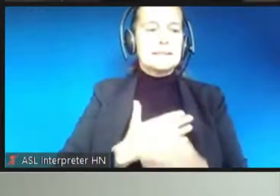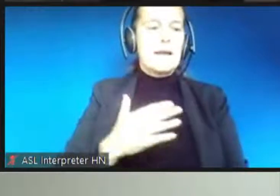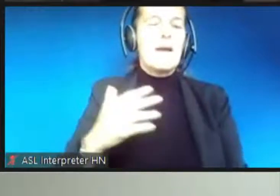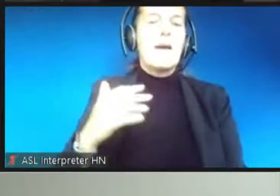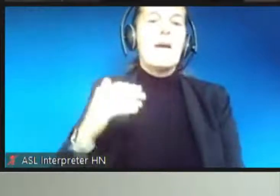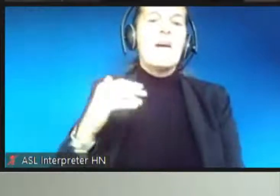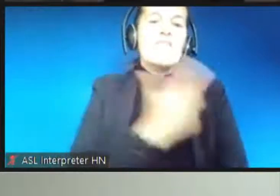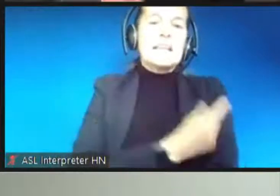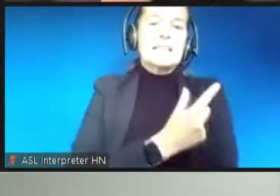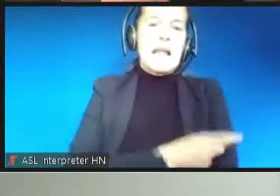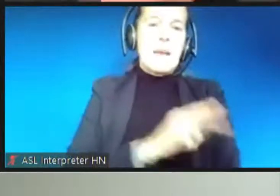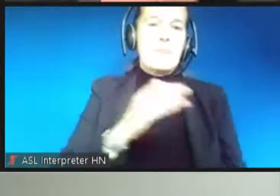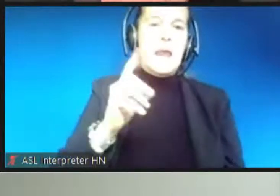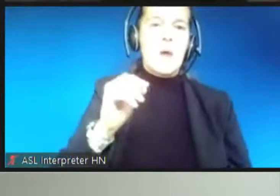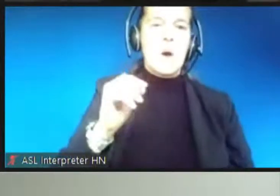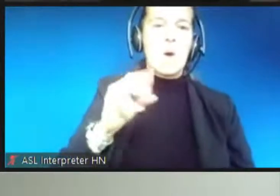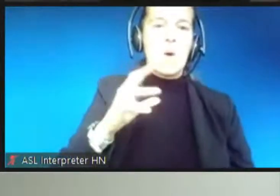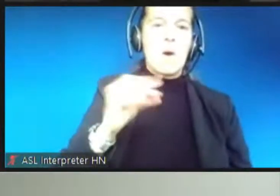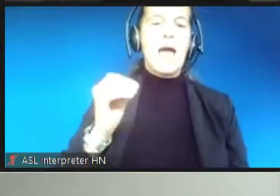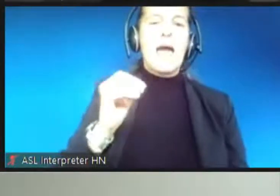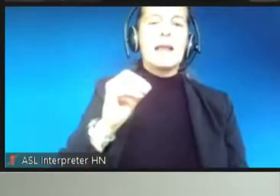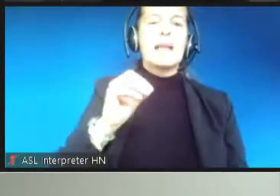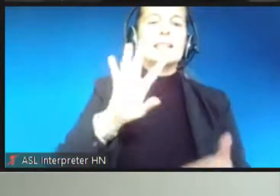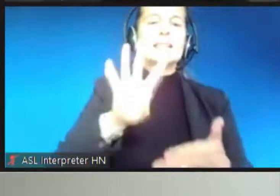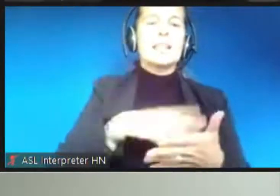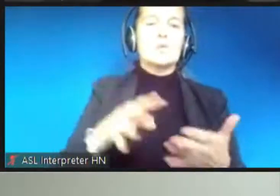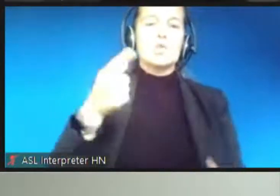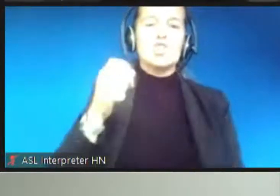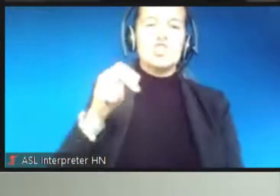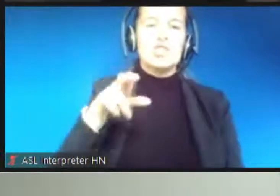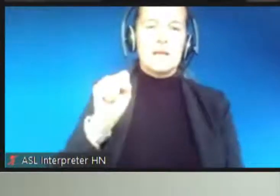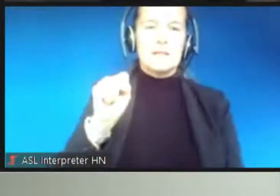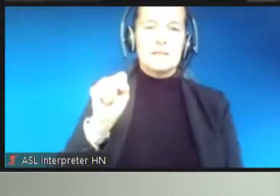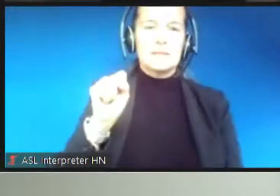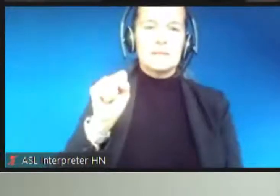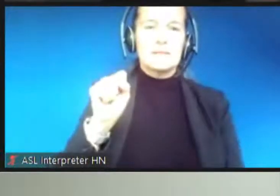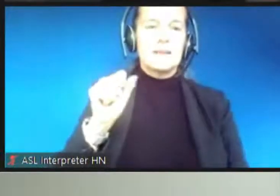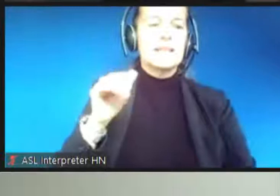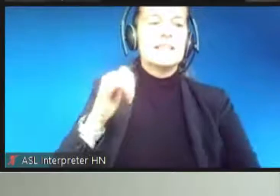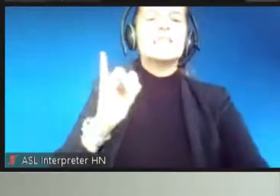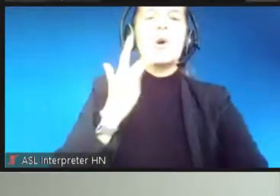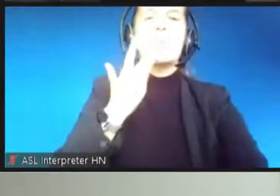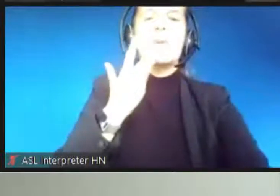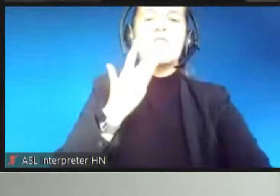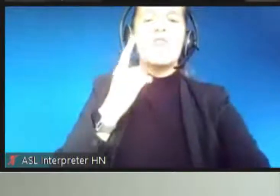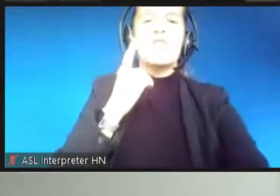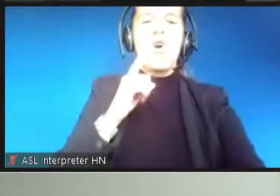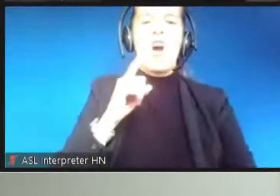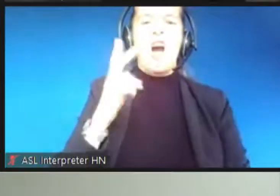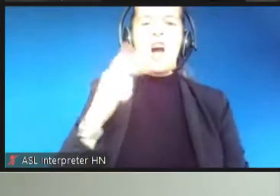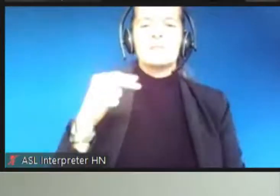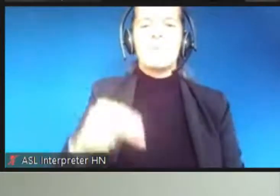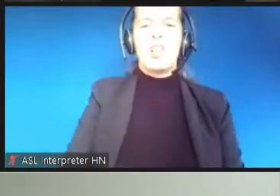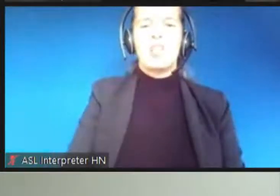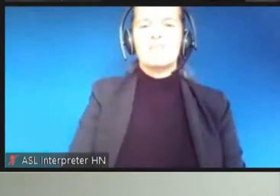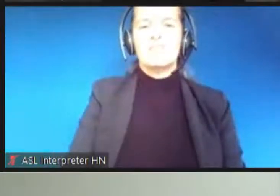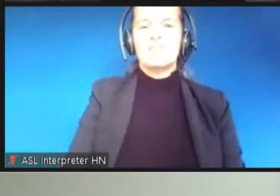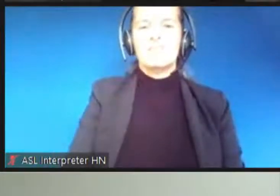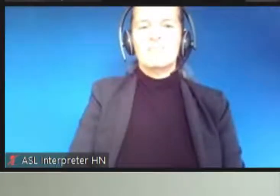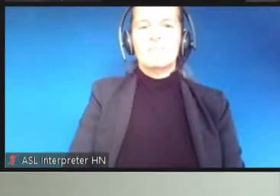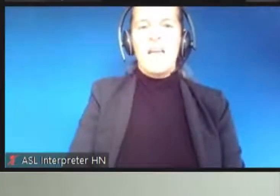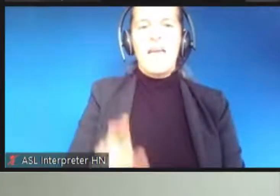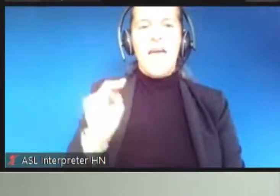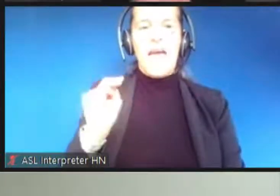also Schedule Genius. These are still preferred for the hospital and the clinic run events. NCO